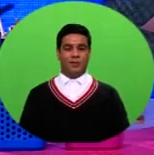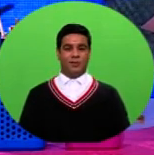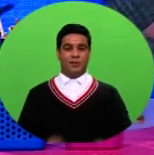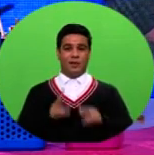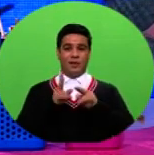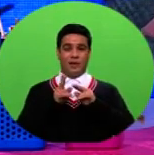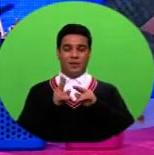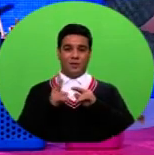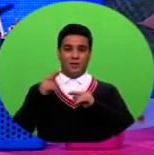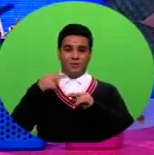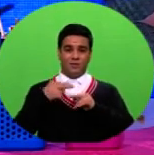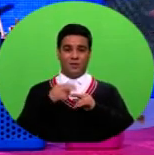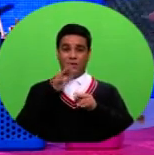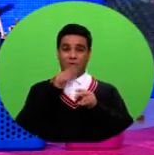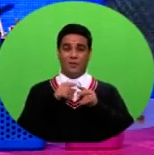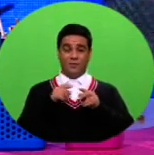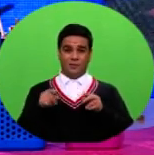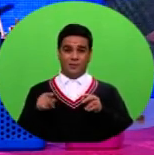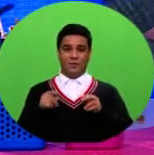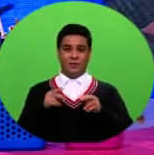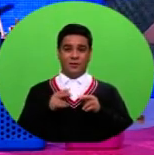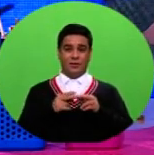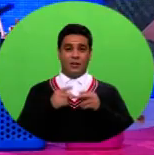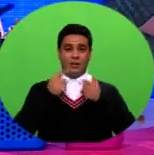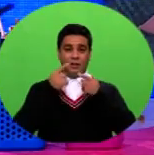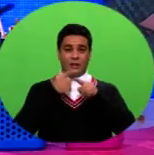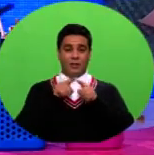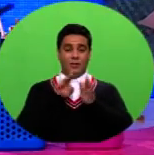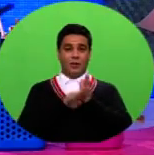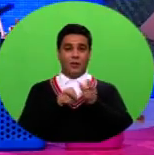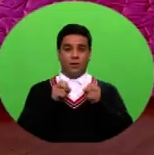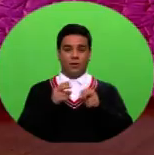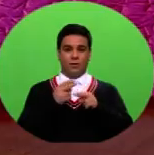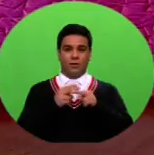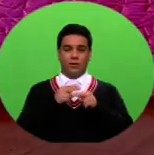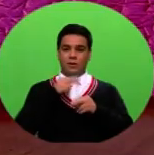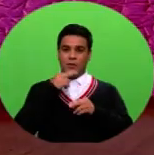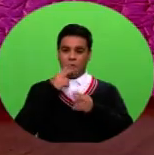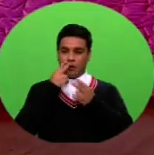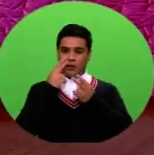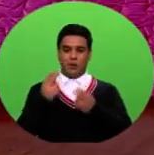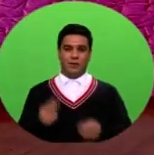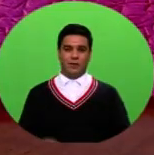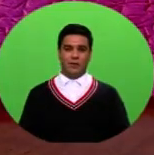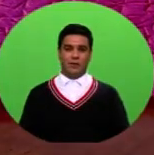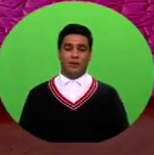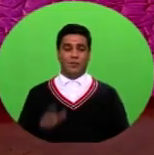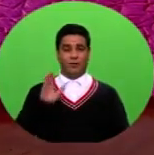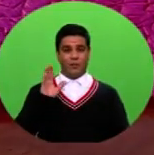Qaychi bilan ishlayotganingizda texnik xavfsizlik qoidalariga rioya qiling